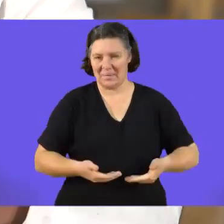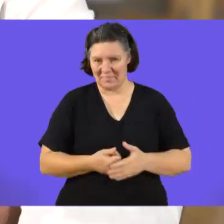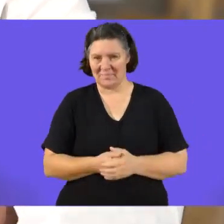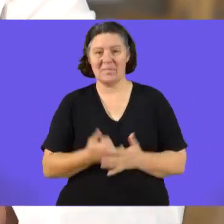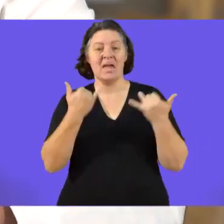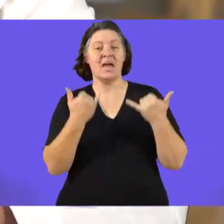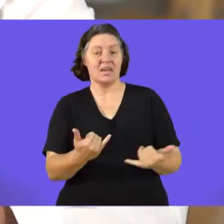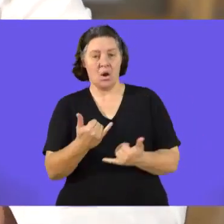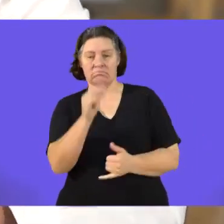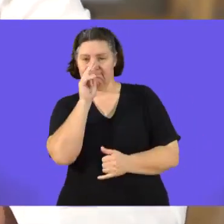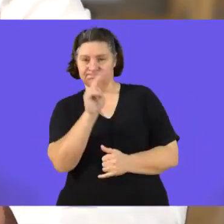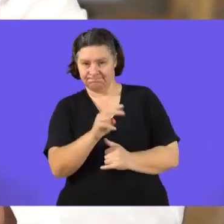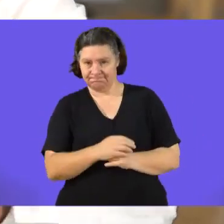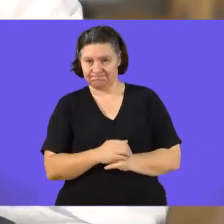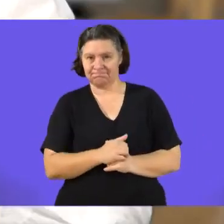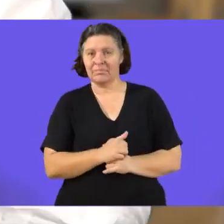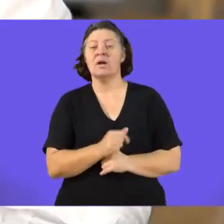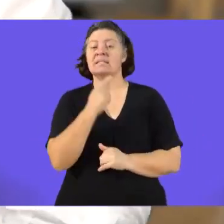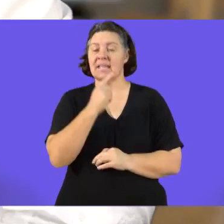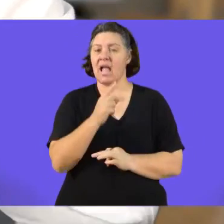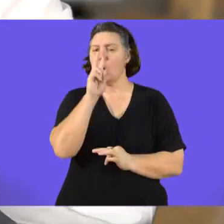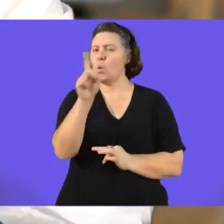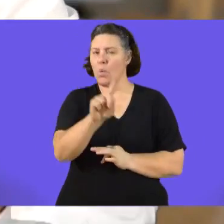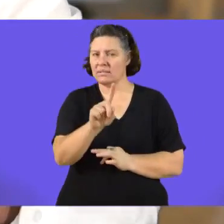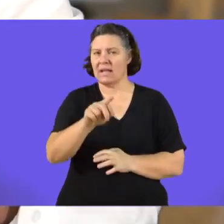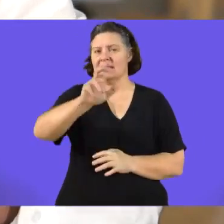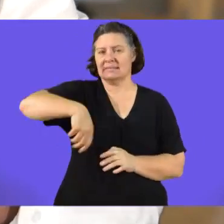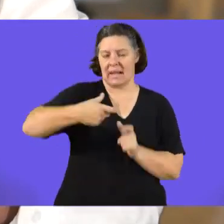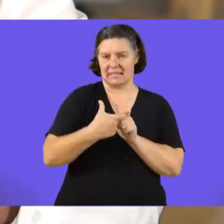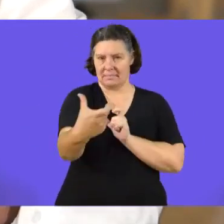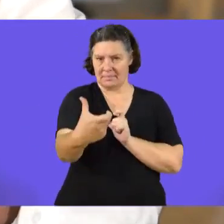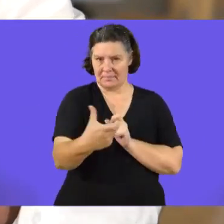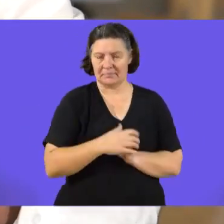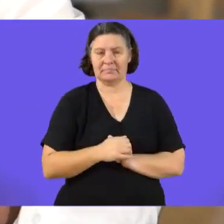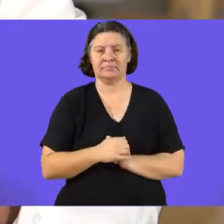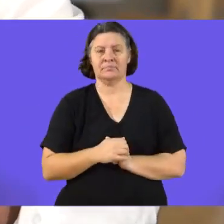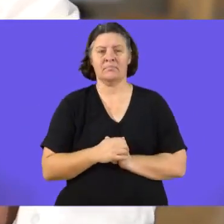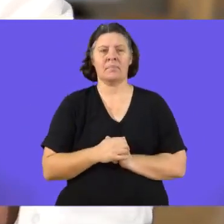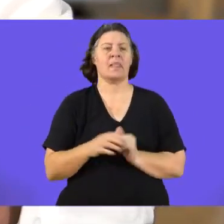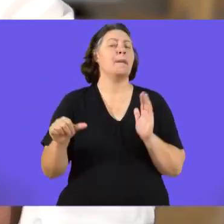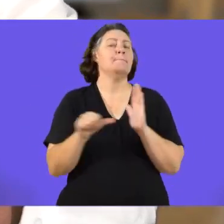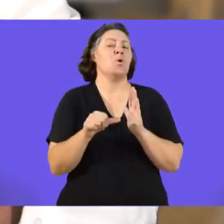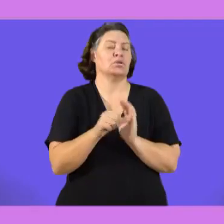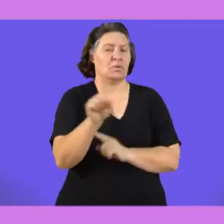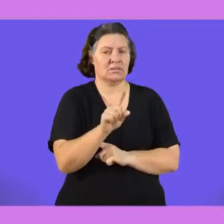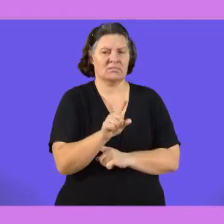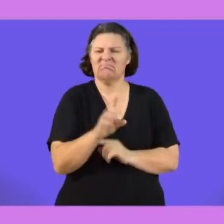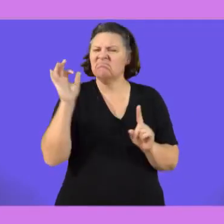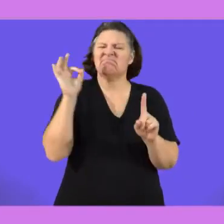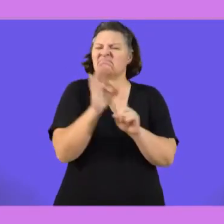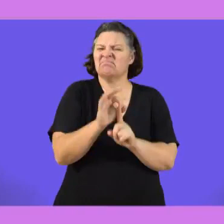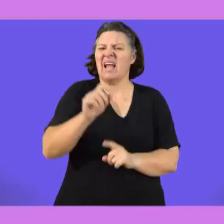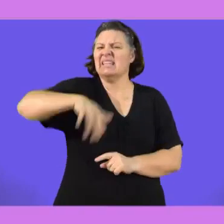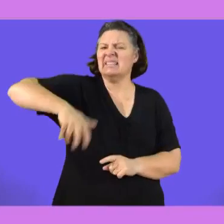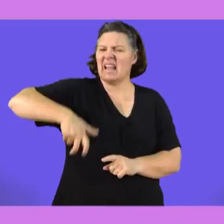Welcome back after the break. Guys, let's quickly get into this. As I've indicated, we'll be looking now at till slips. Okay, so what is